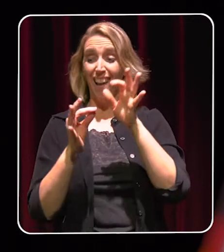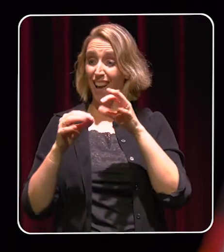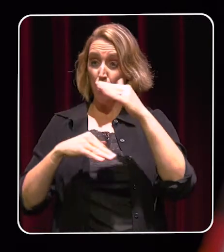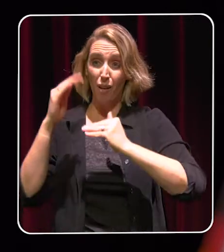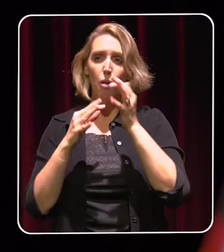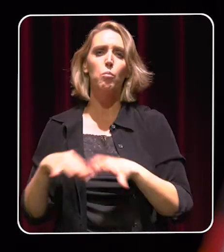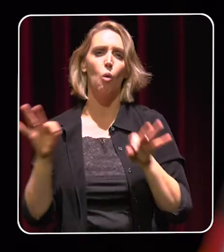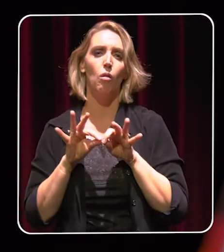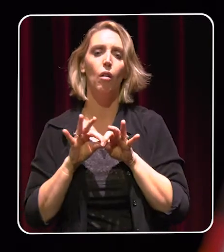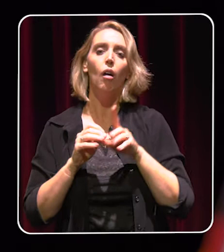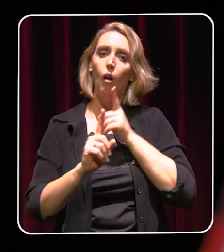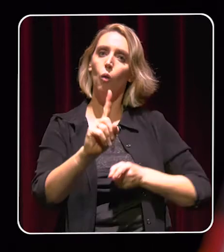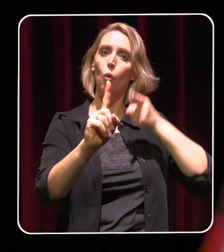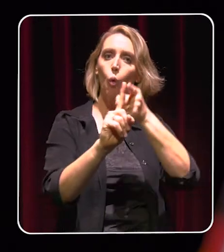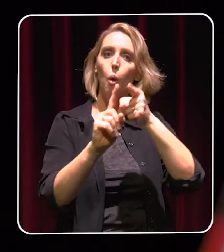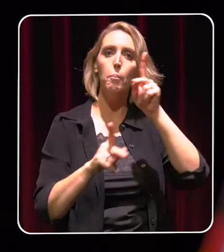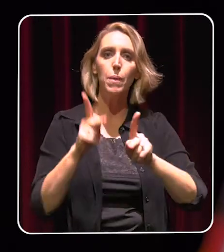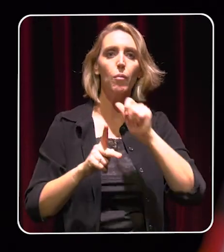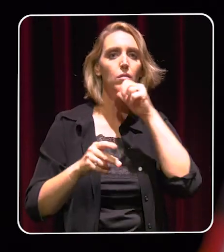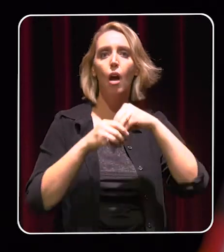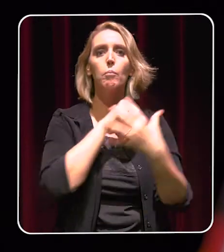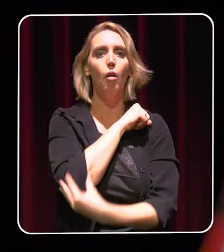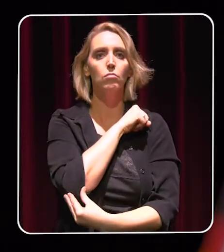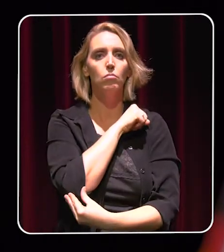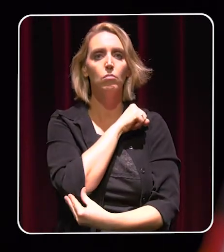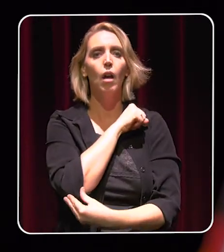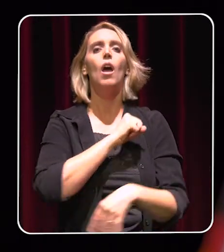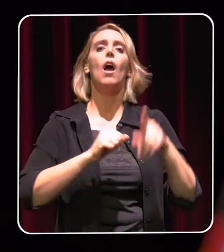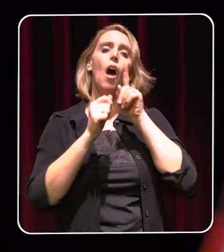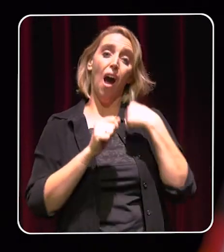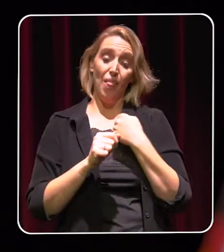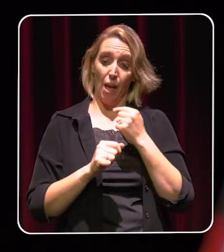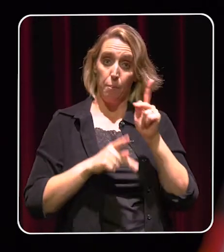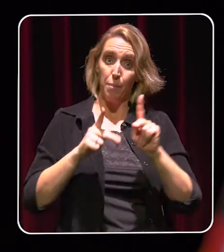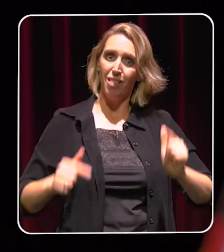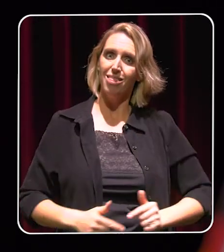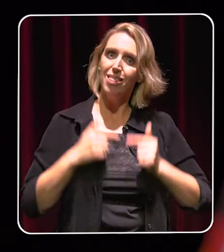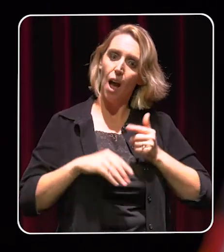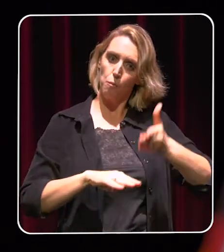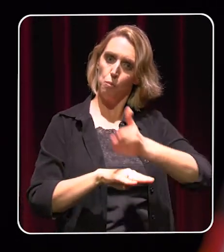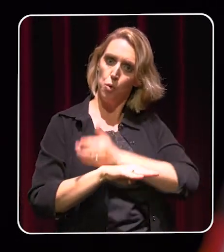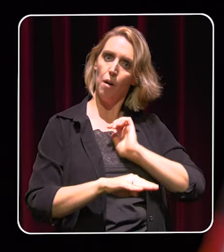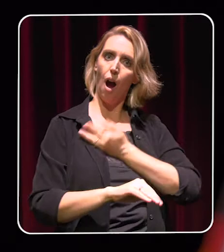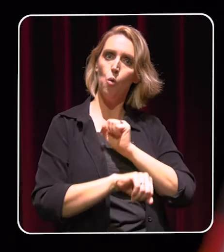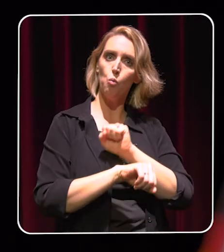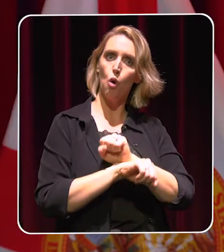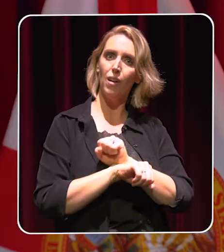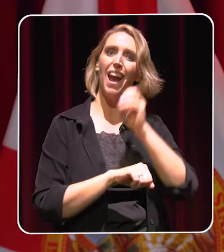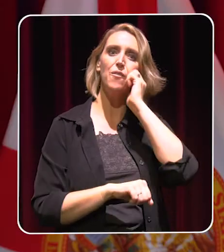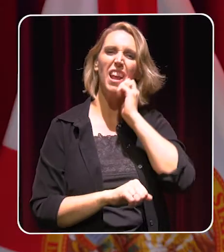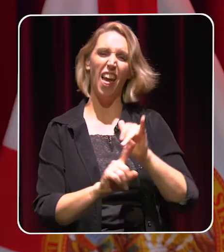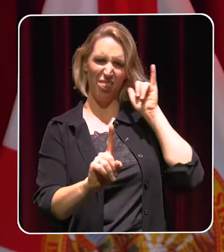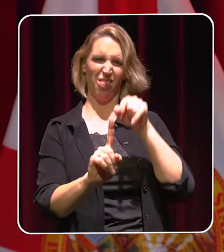no one in St. Pete lives in poverty, that lives are being made better by the work we do every day, that is the